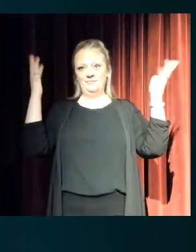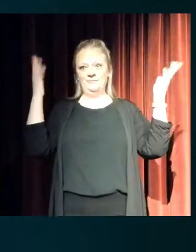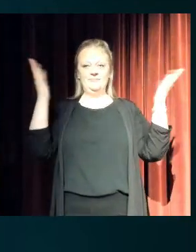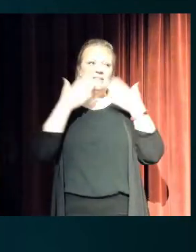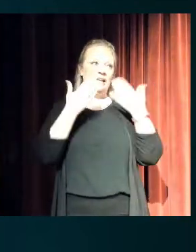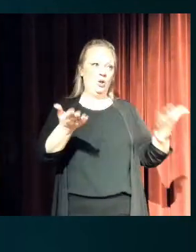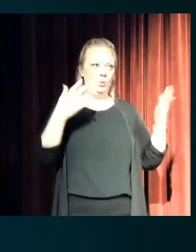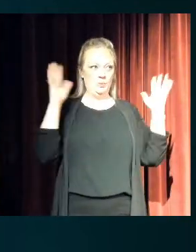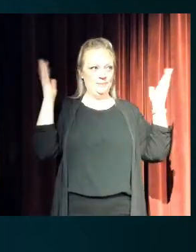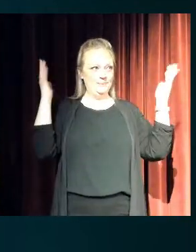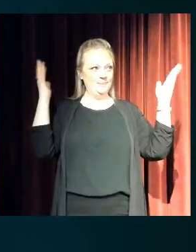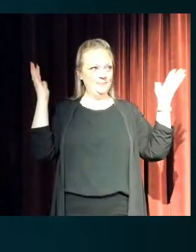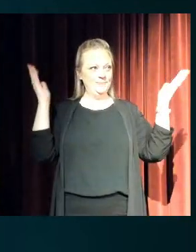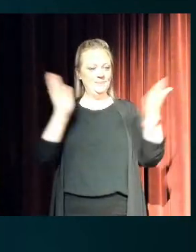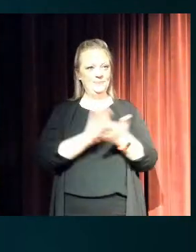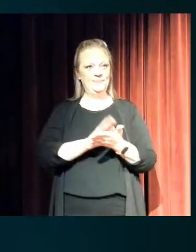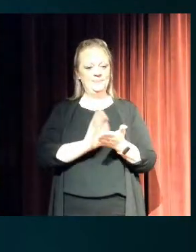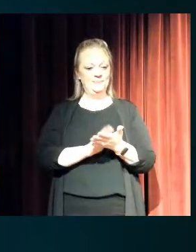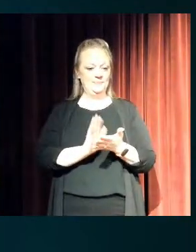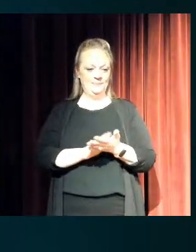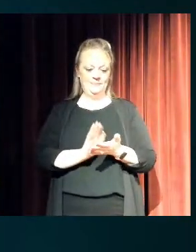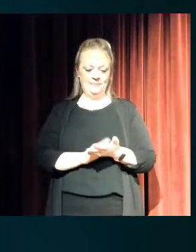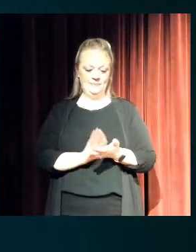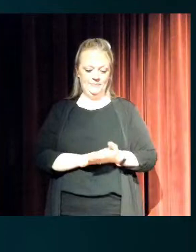Thank you.